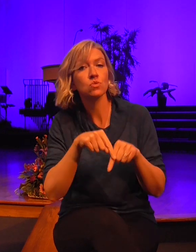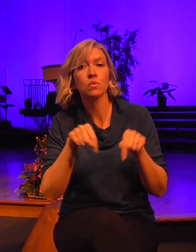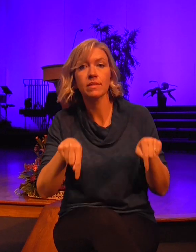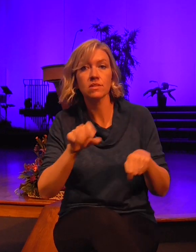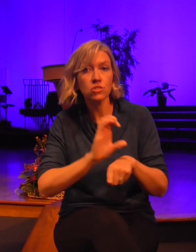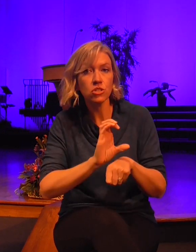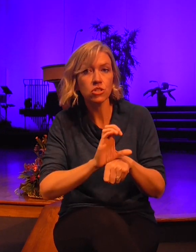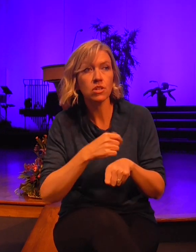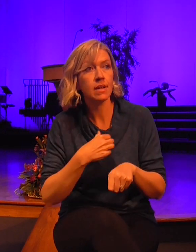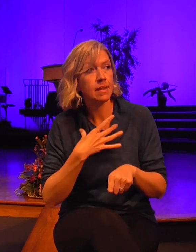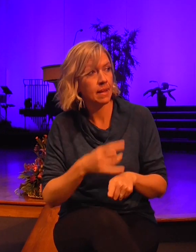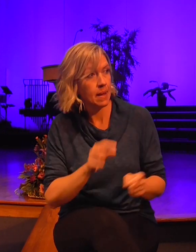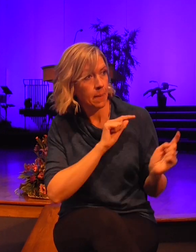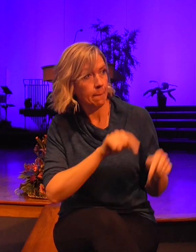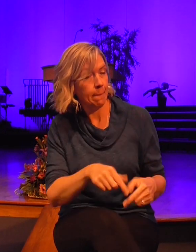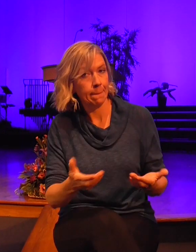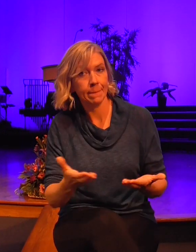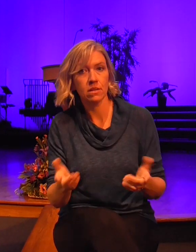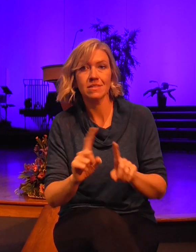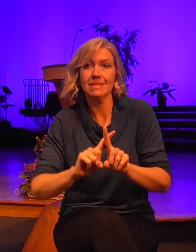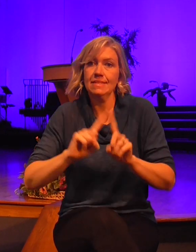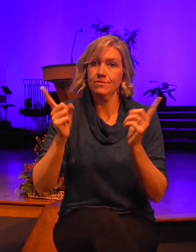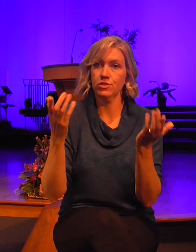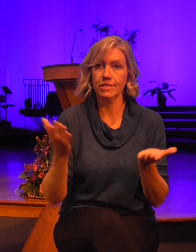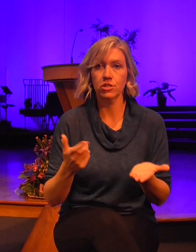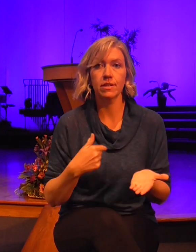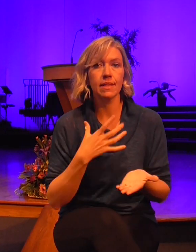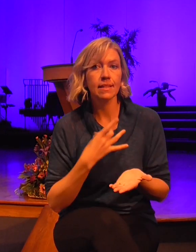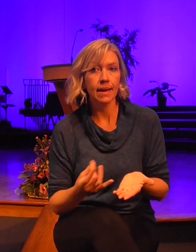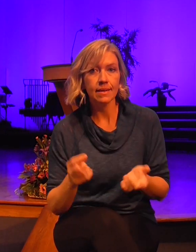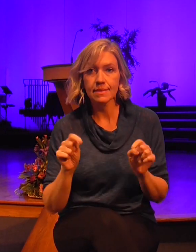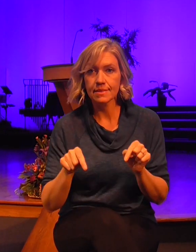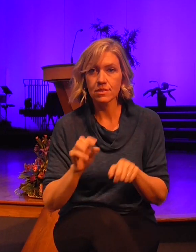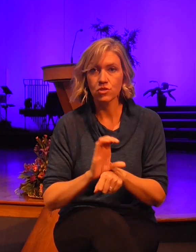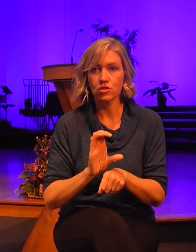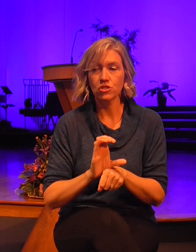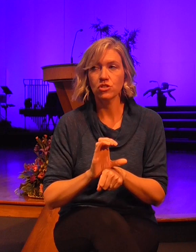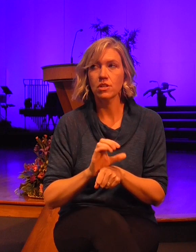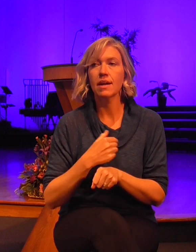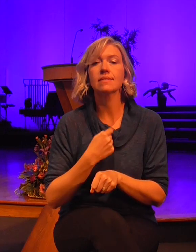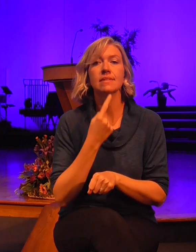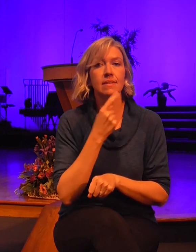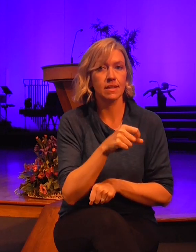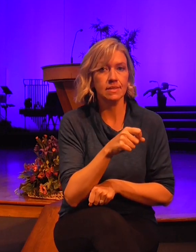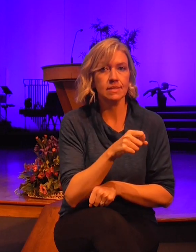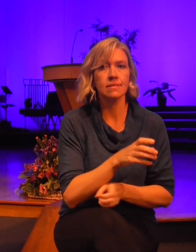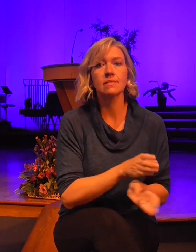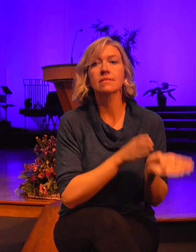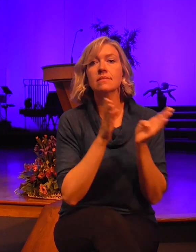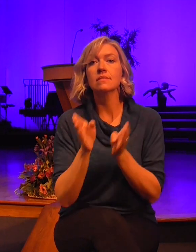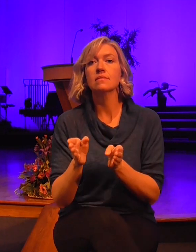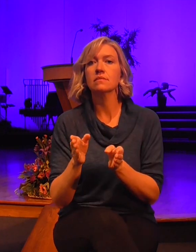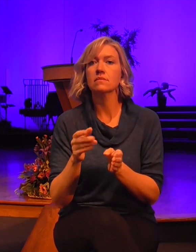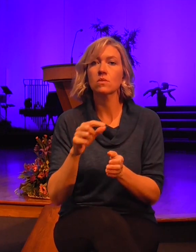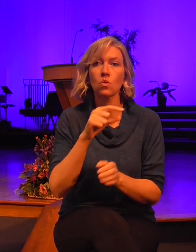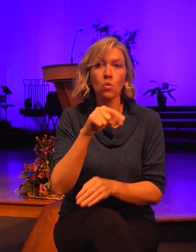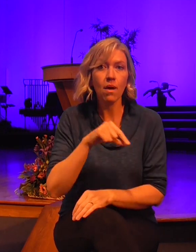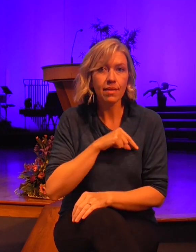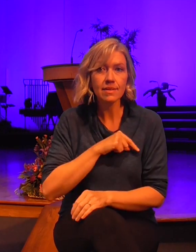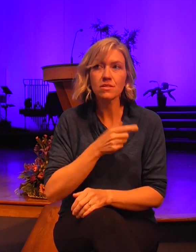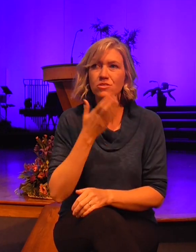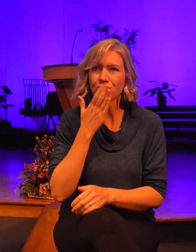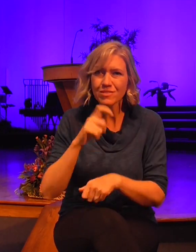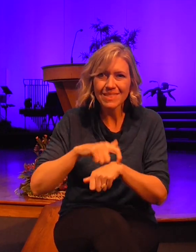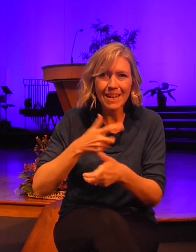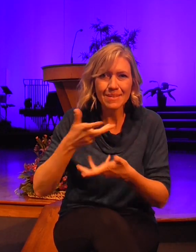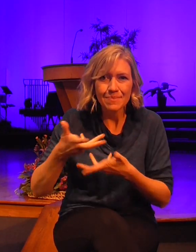Church. I like being here. It's different here, and I like it here. I said yes to quality time with my family. I love that. I said